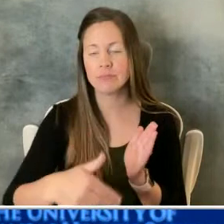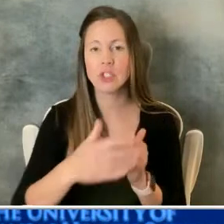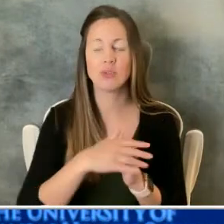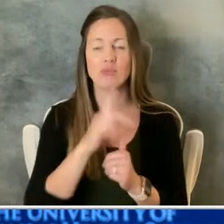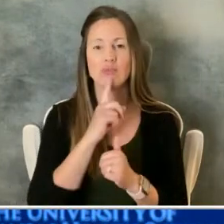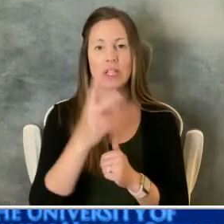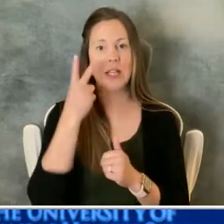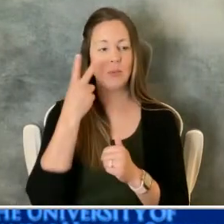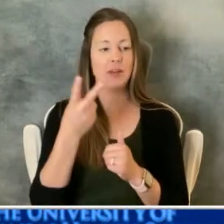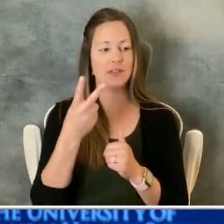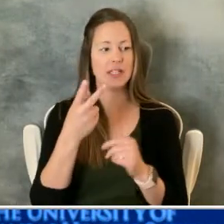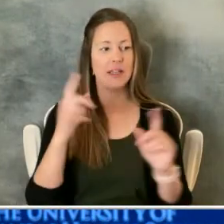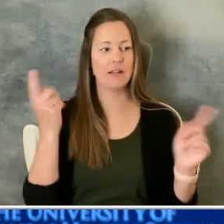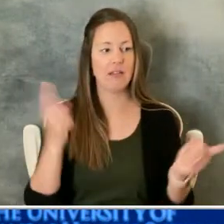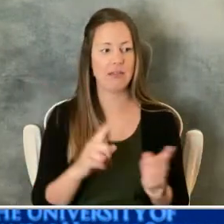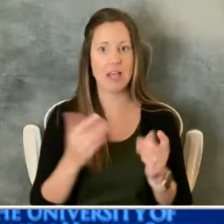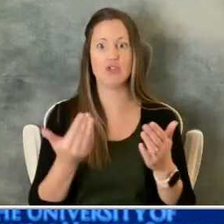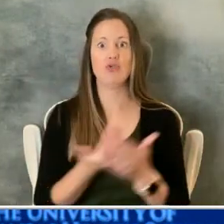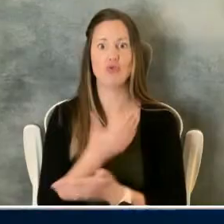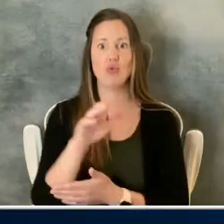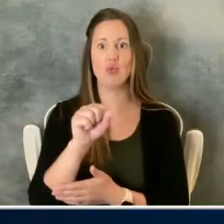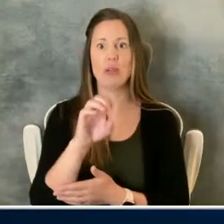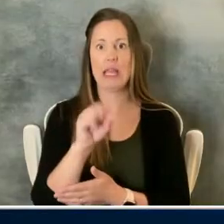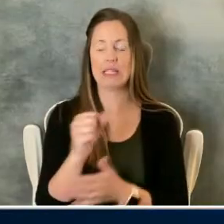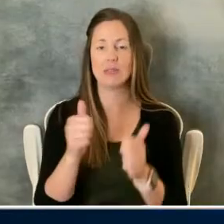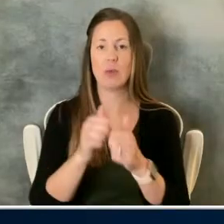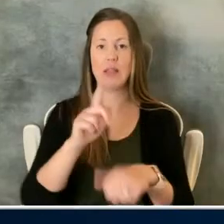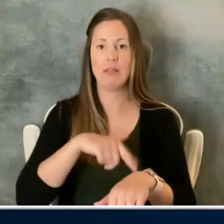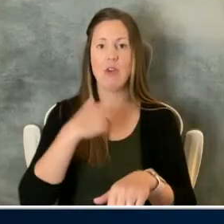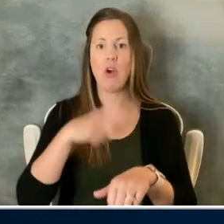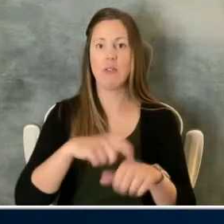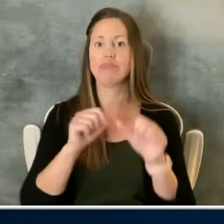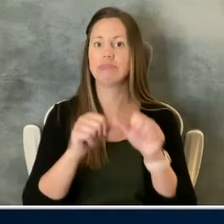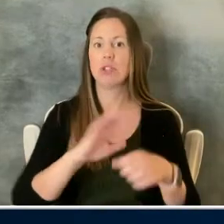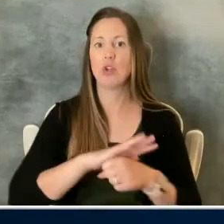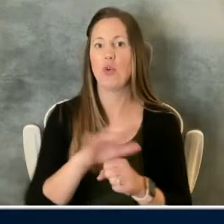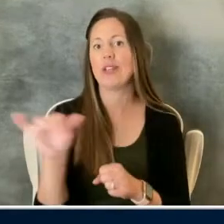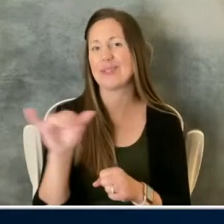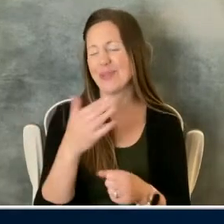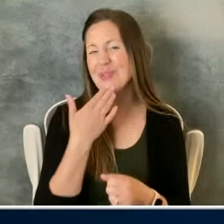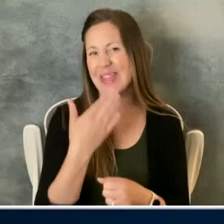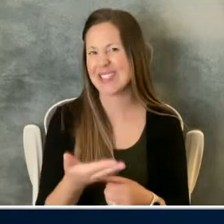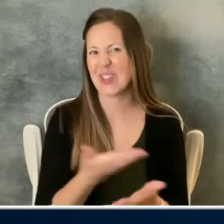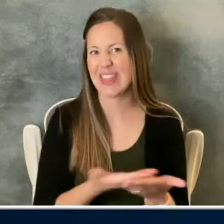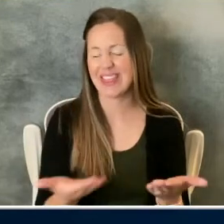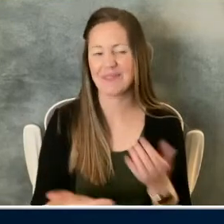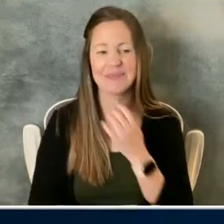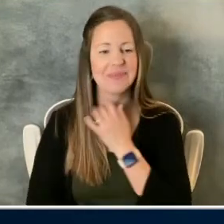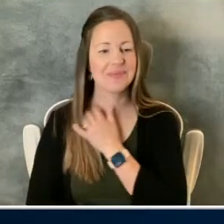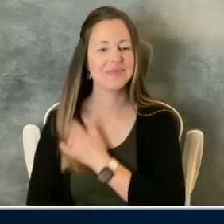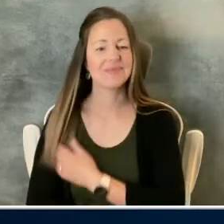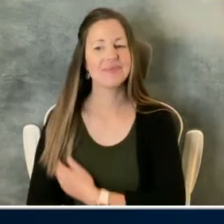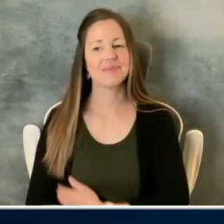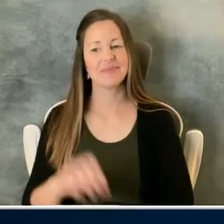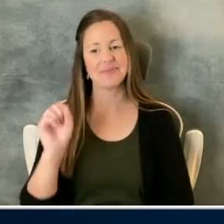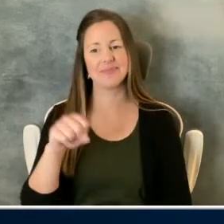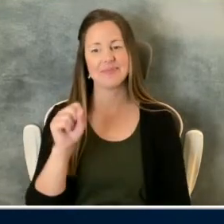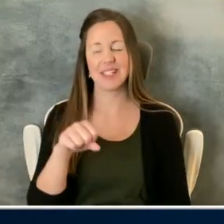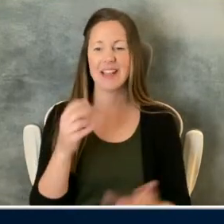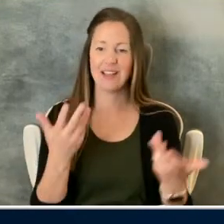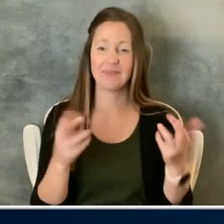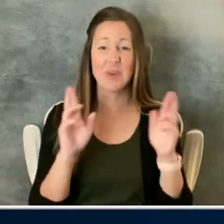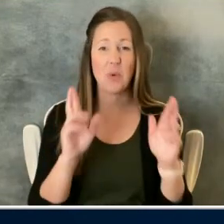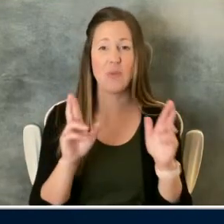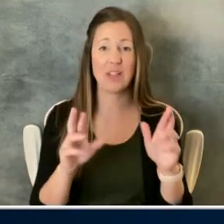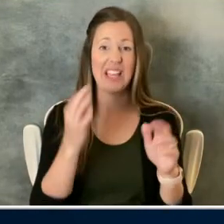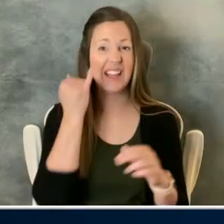new cases of long COVID as well. So that is overall a good thing also. You know, I'm with you about that, and hopefully the data will continue to bear that out, or if they do have long COVID, perhaps